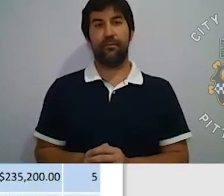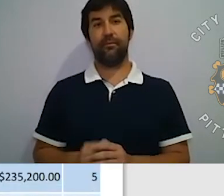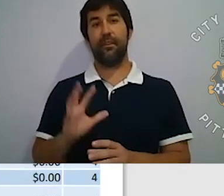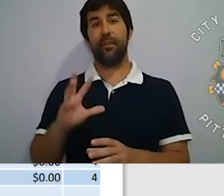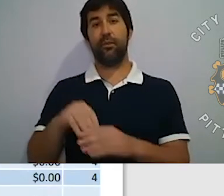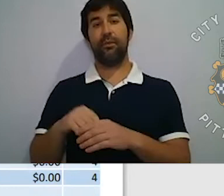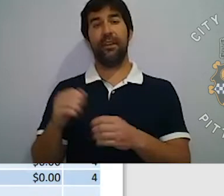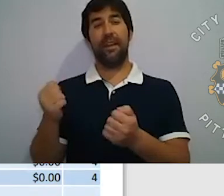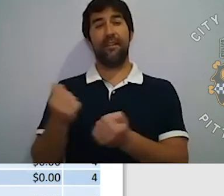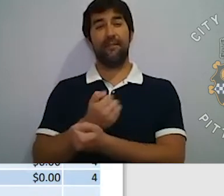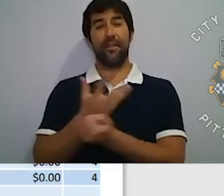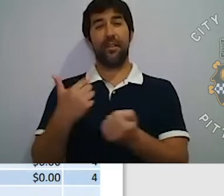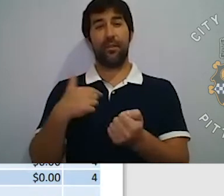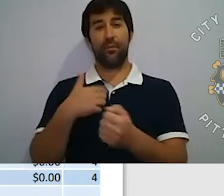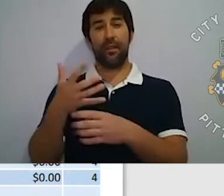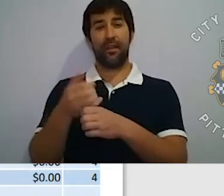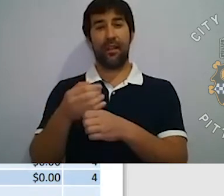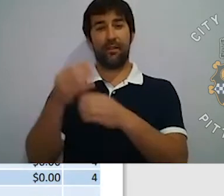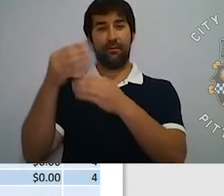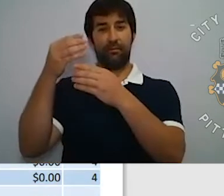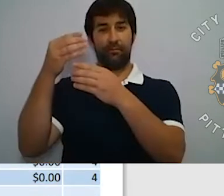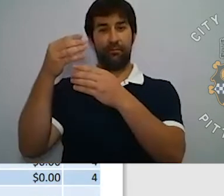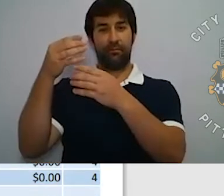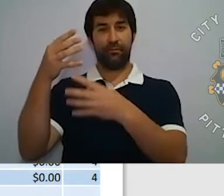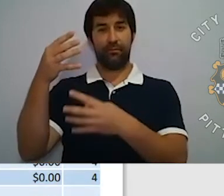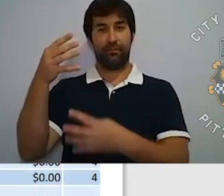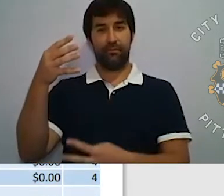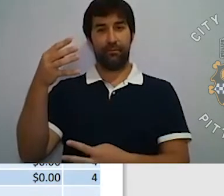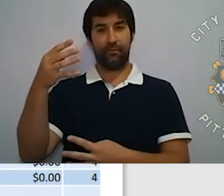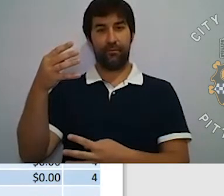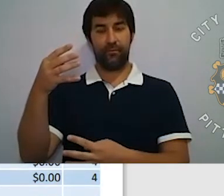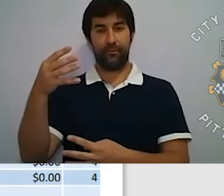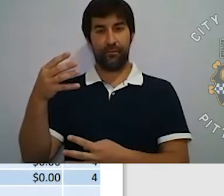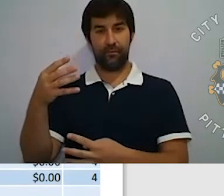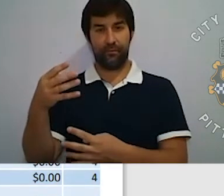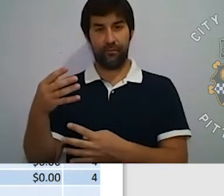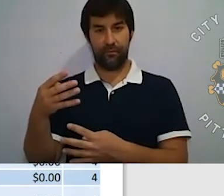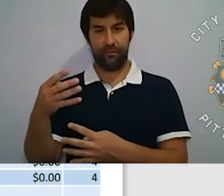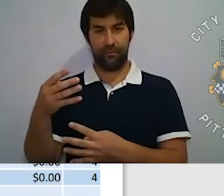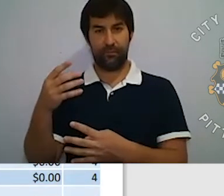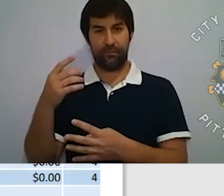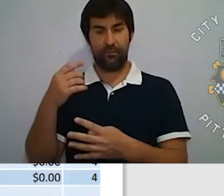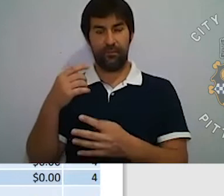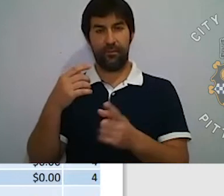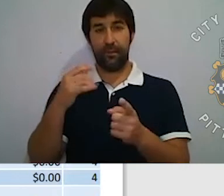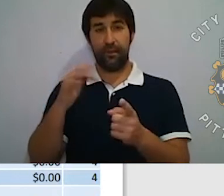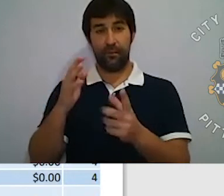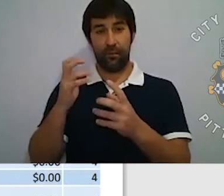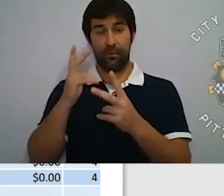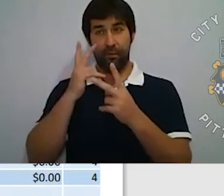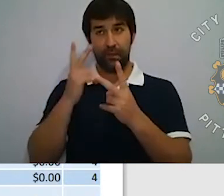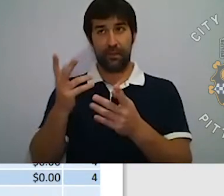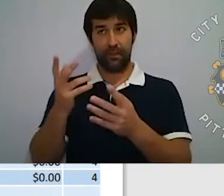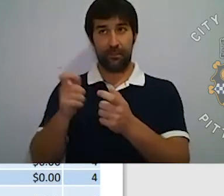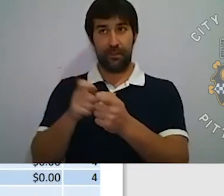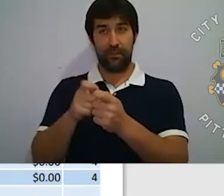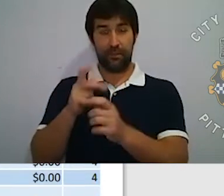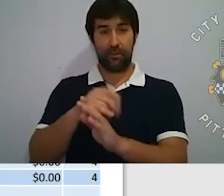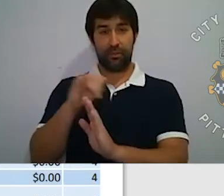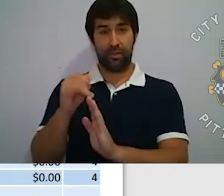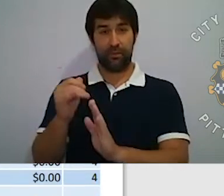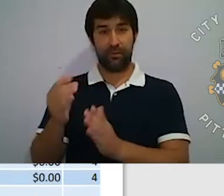tends to be as much as we can carve out, as much as David and his team can carve out from all of the other demands of the